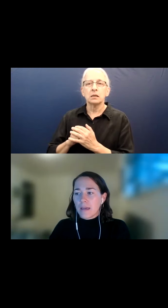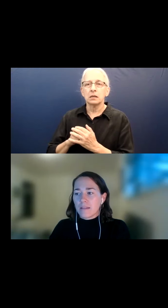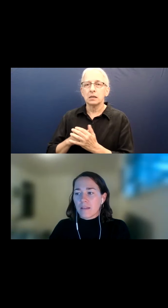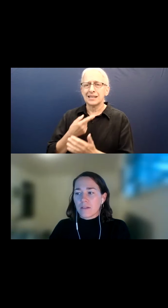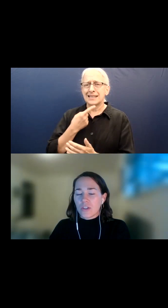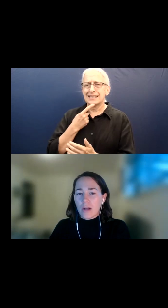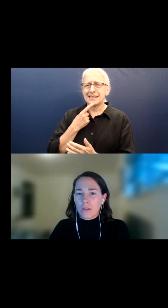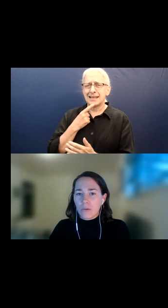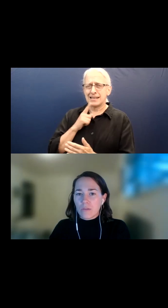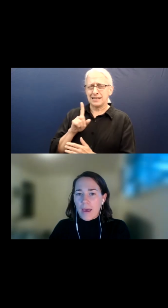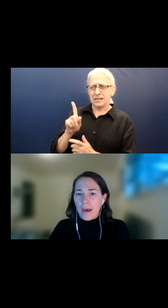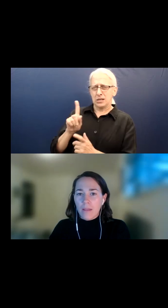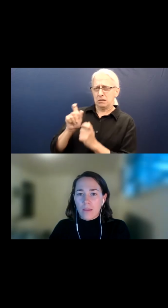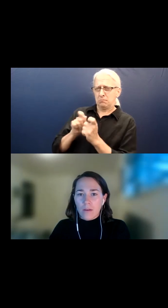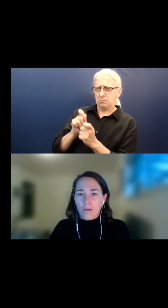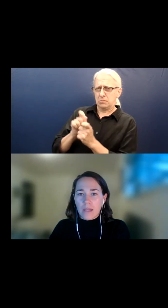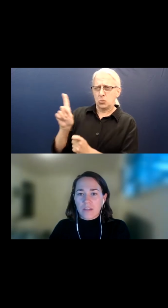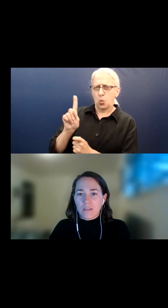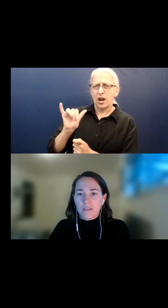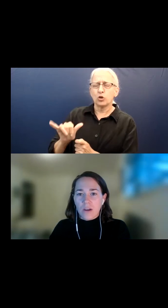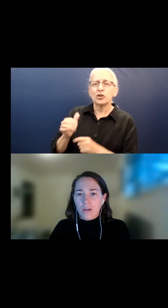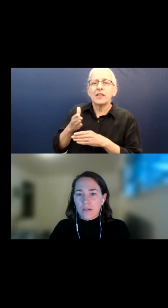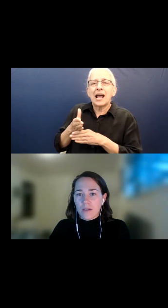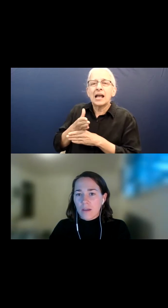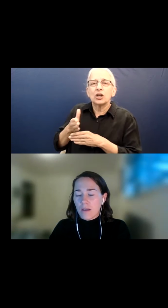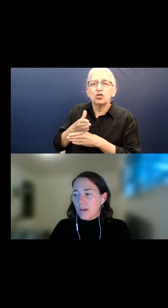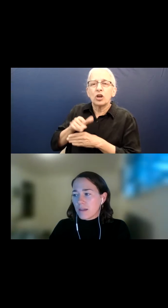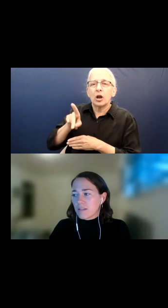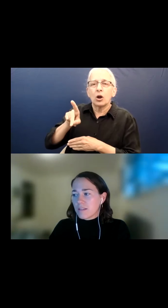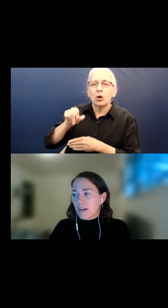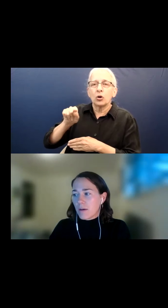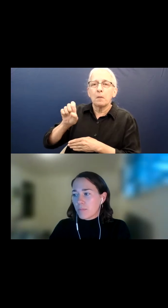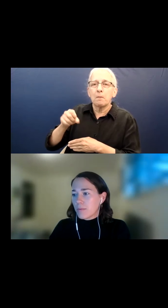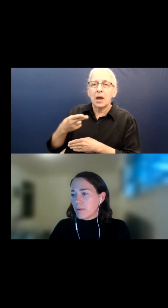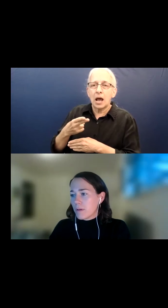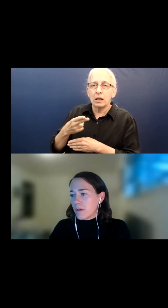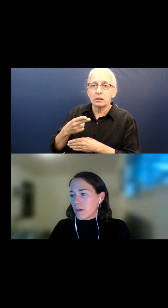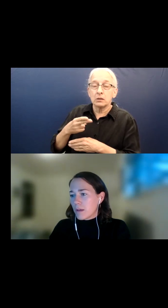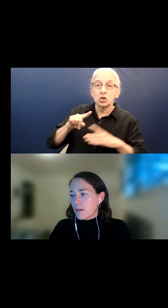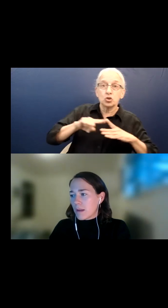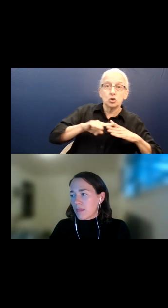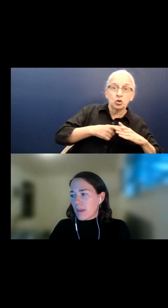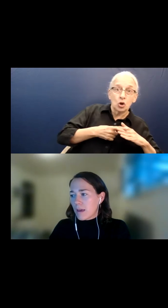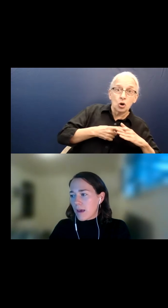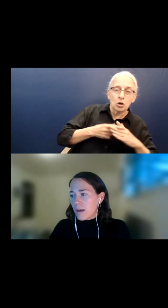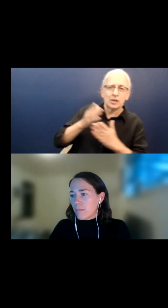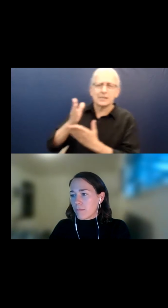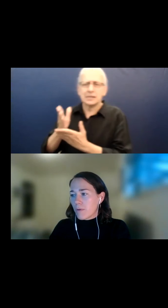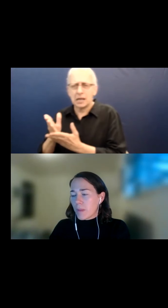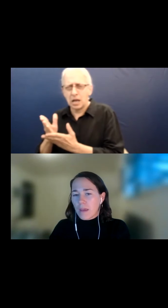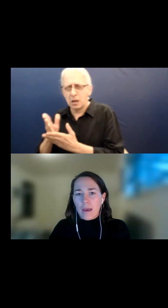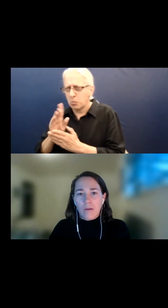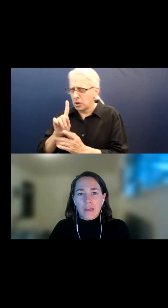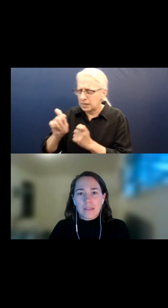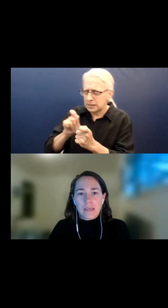exactly is the shared use path going to start and stop? And I think from